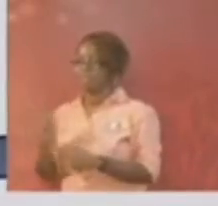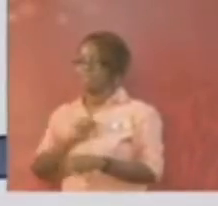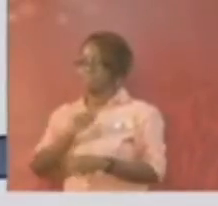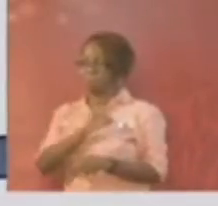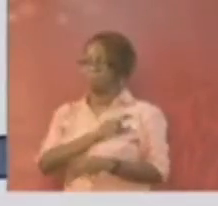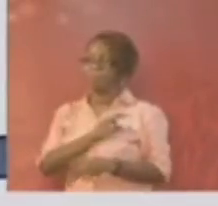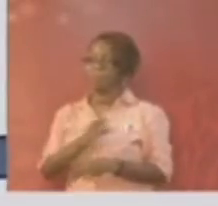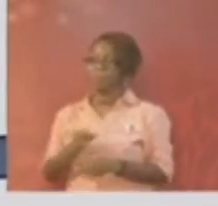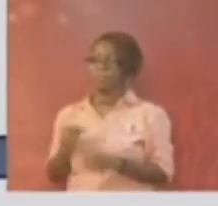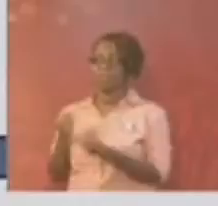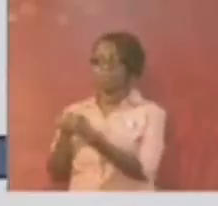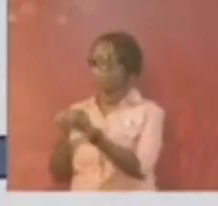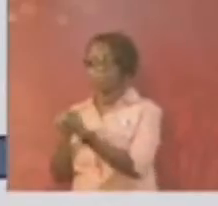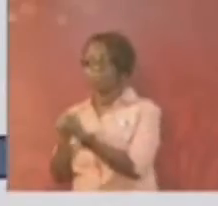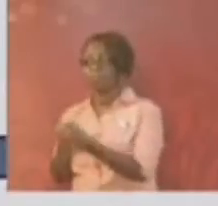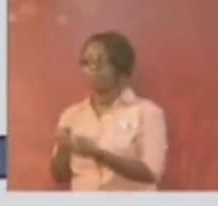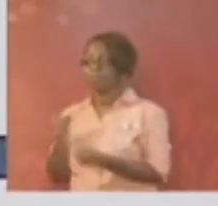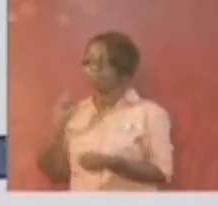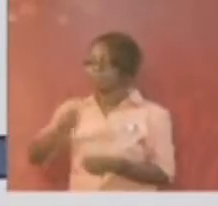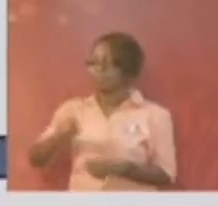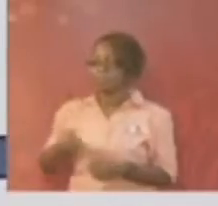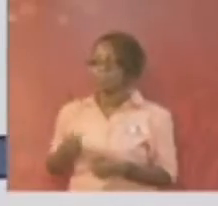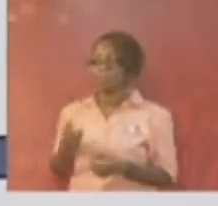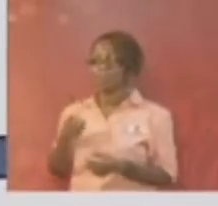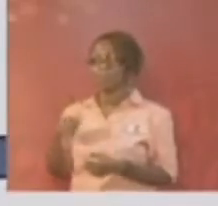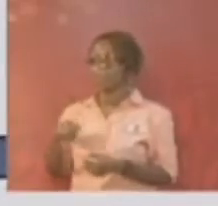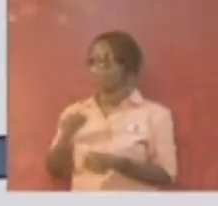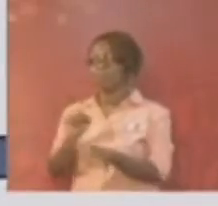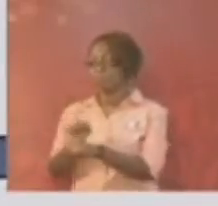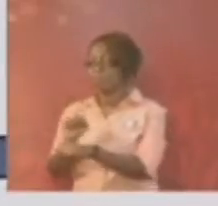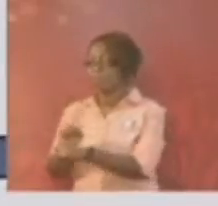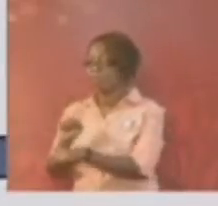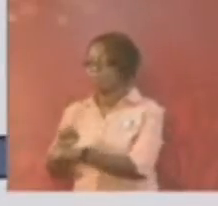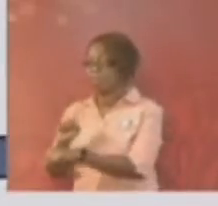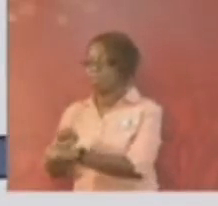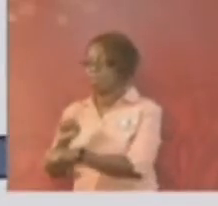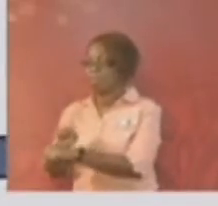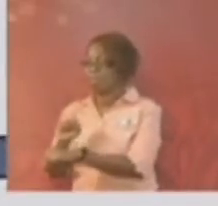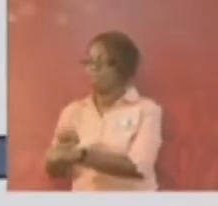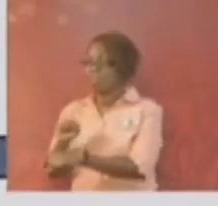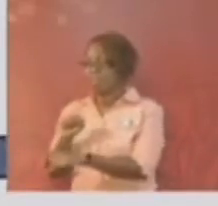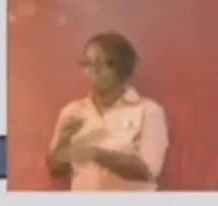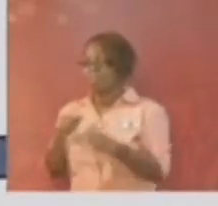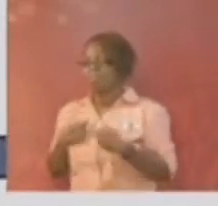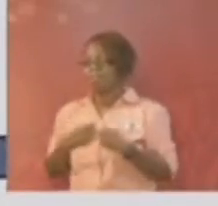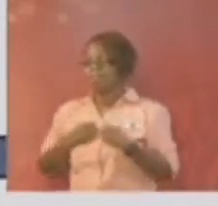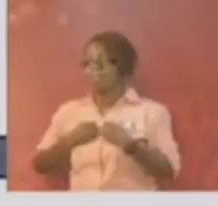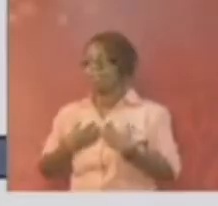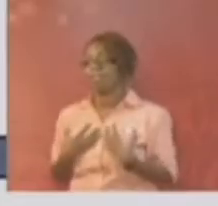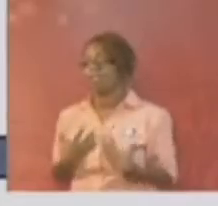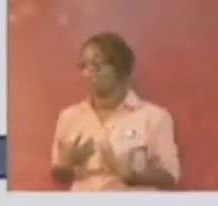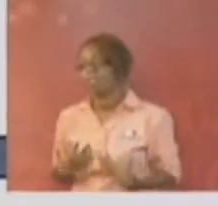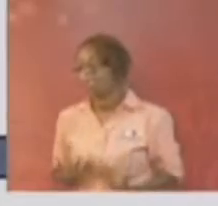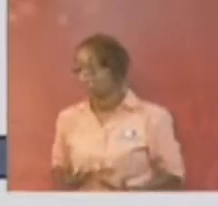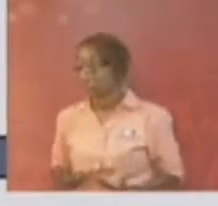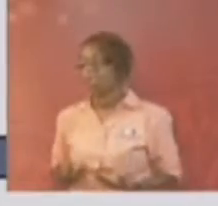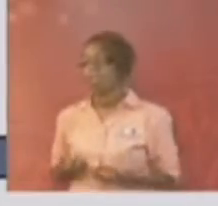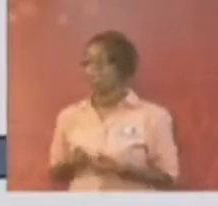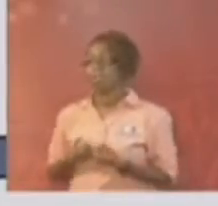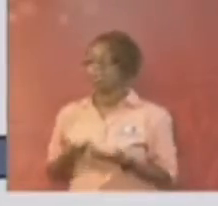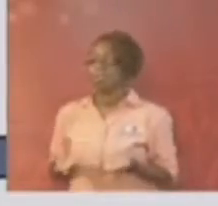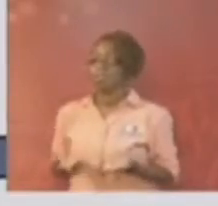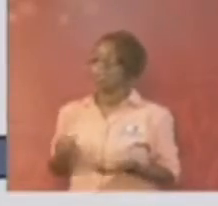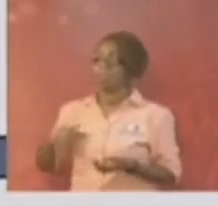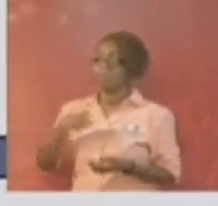frontline workers have been subject to quite profound stigma from the general population, while there